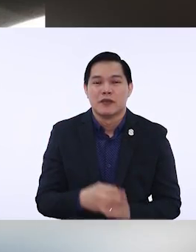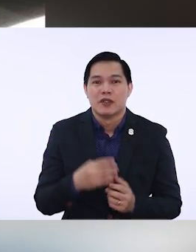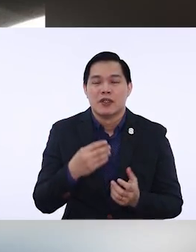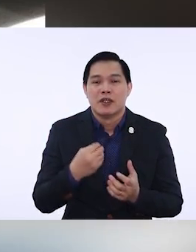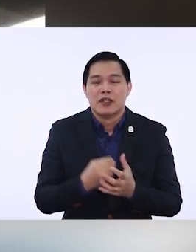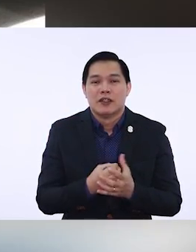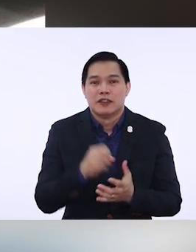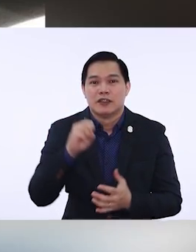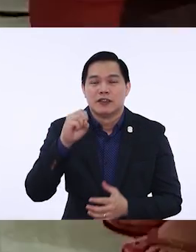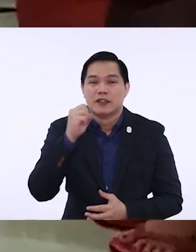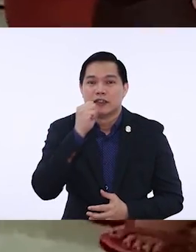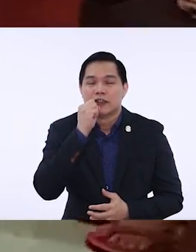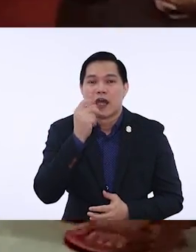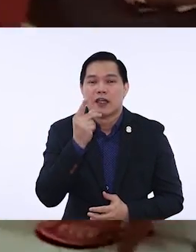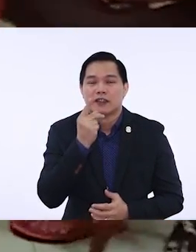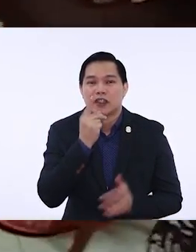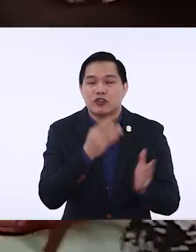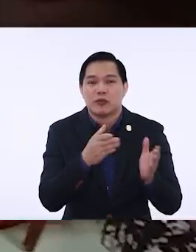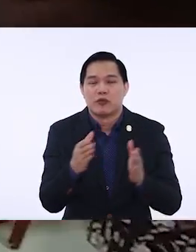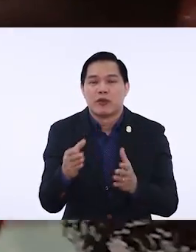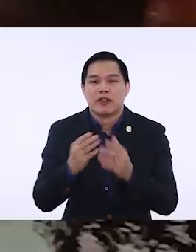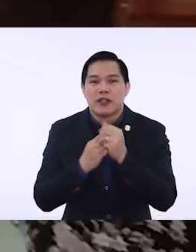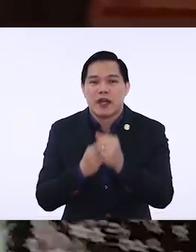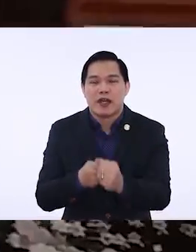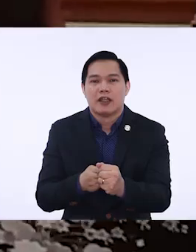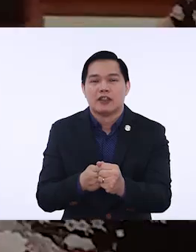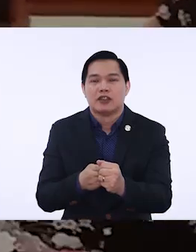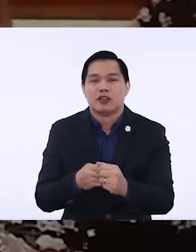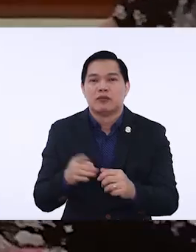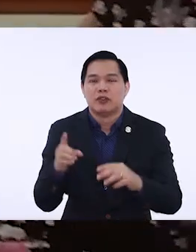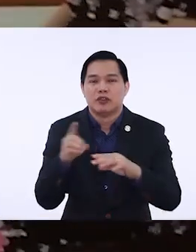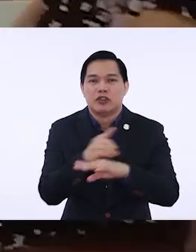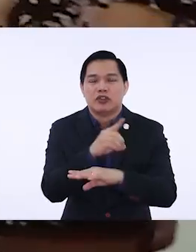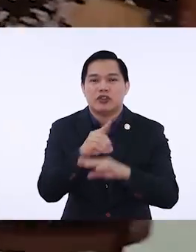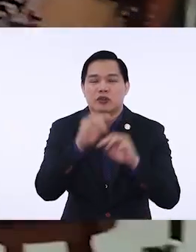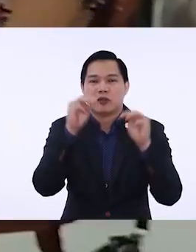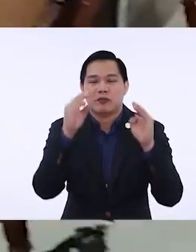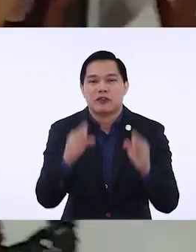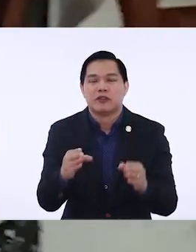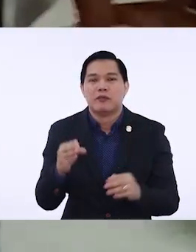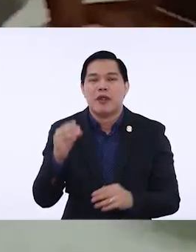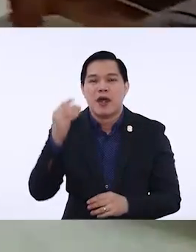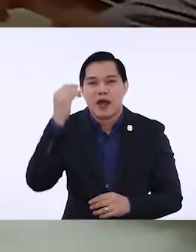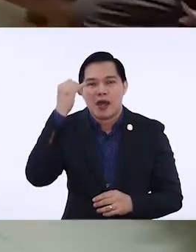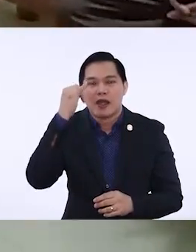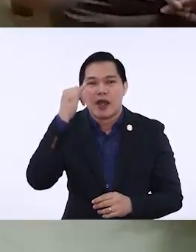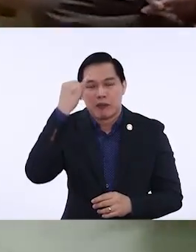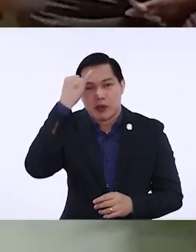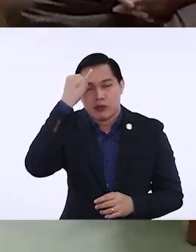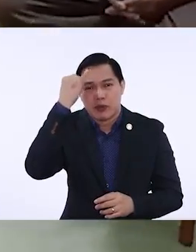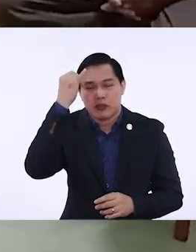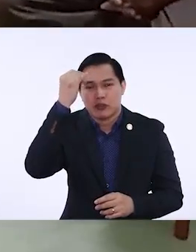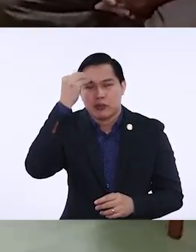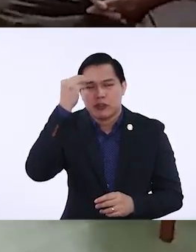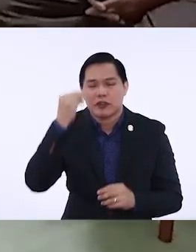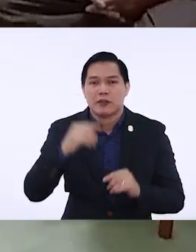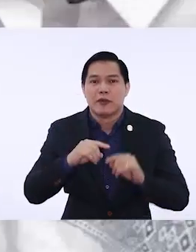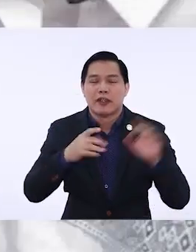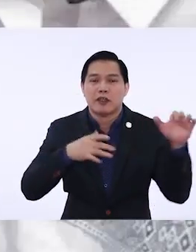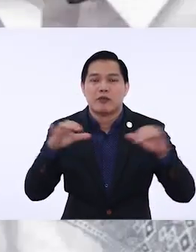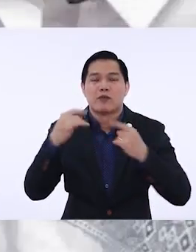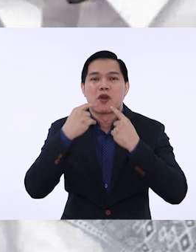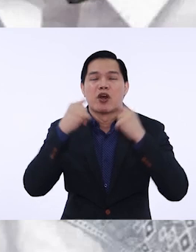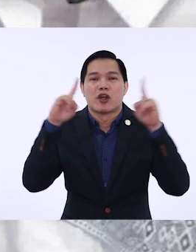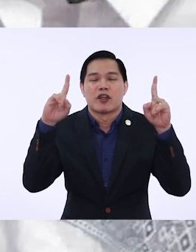and snacks out of eggs. With the guidance of the supervising minister, Brother Ike Ebenezer Low, the activity was successfully